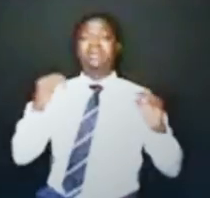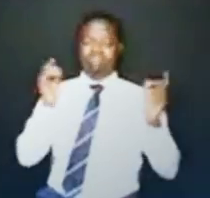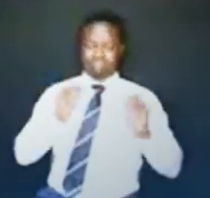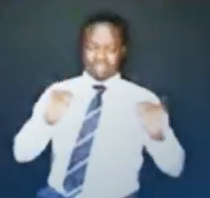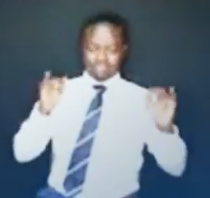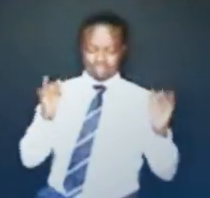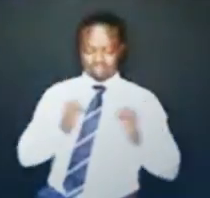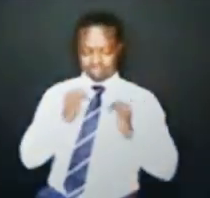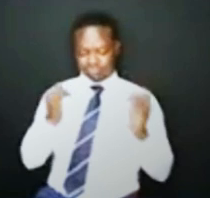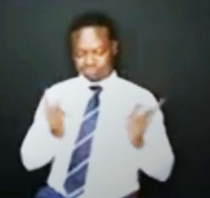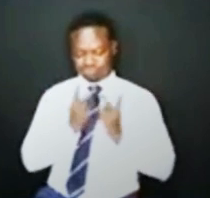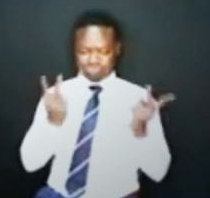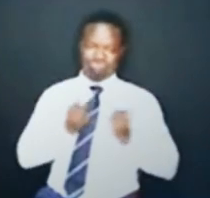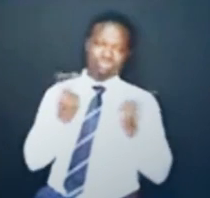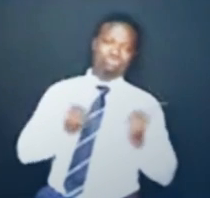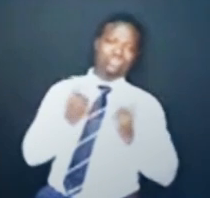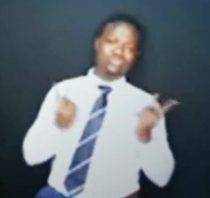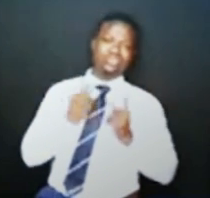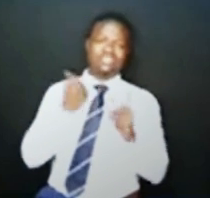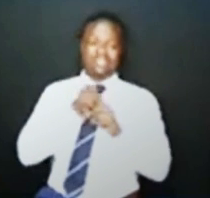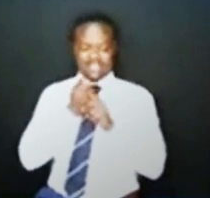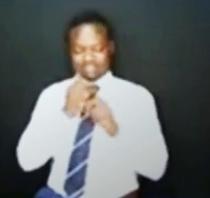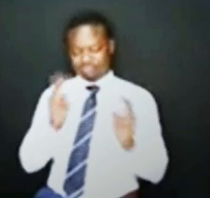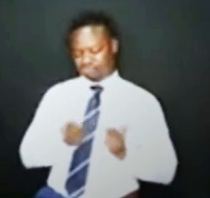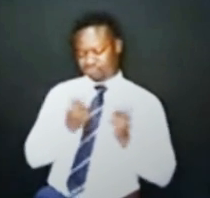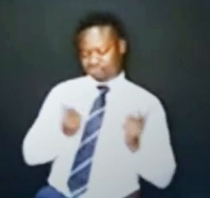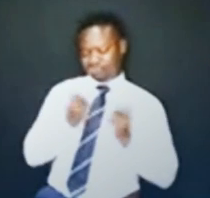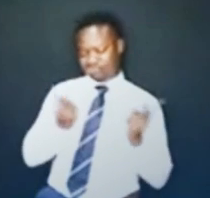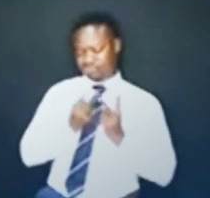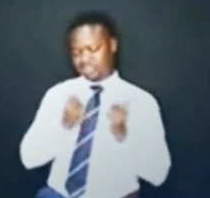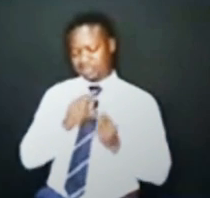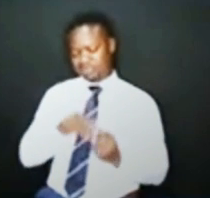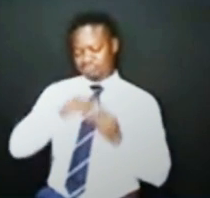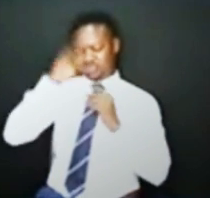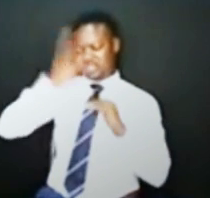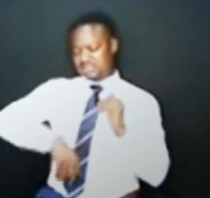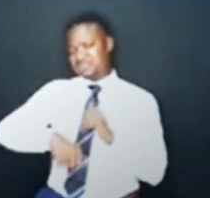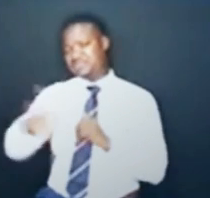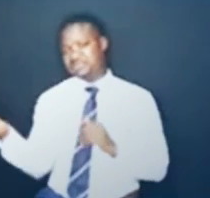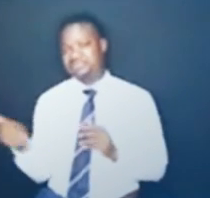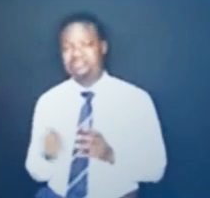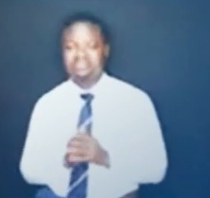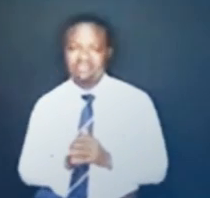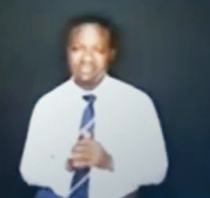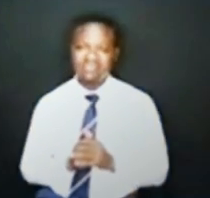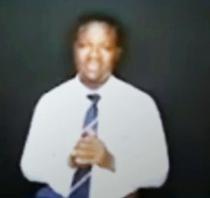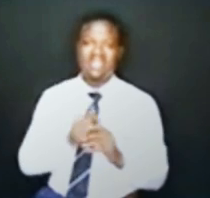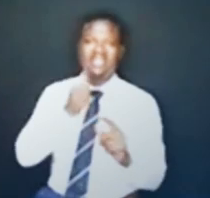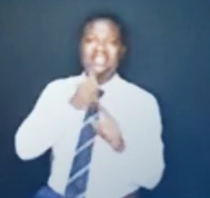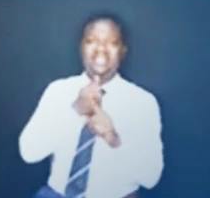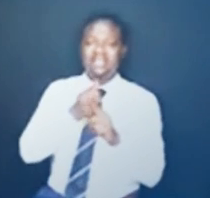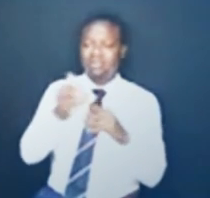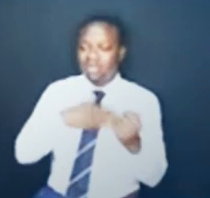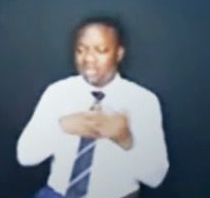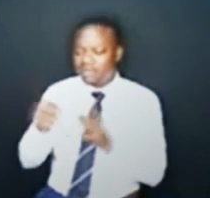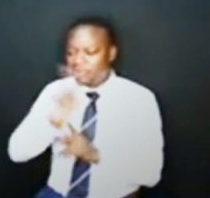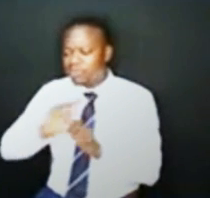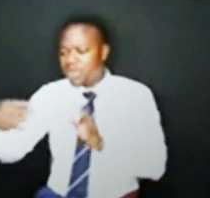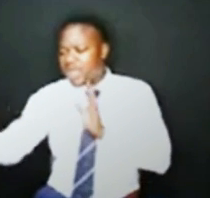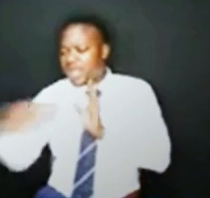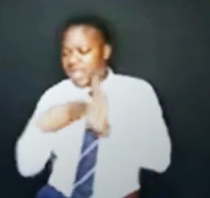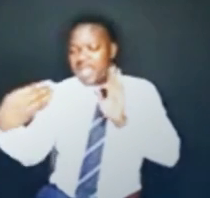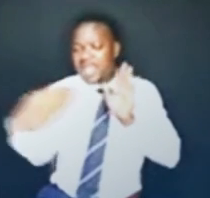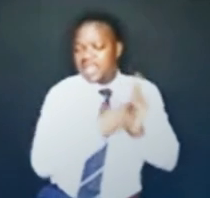And the least thing against them, done against them, they take offense. Draw